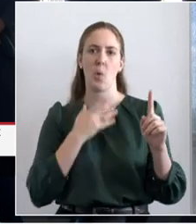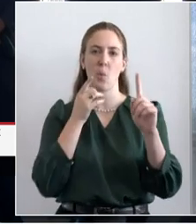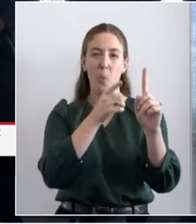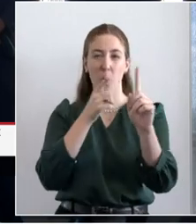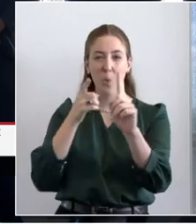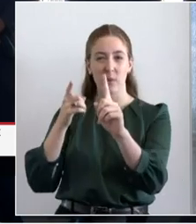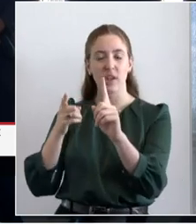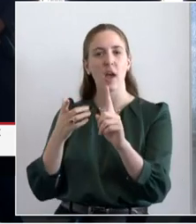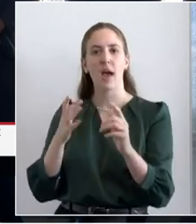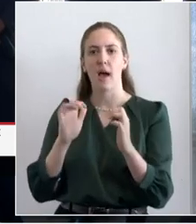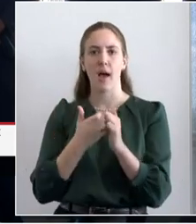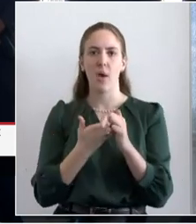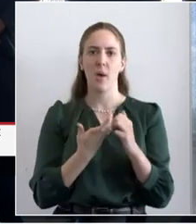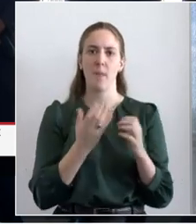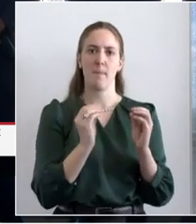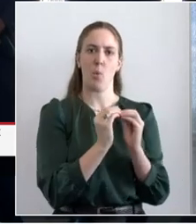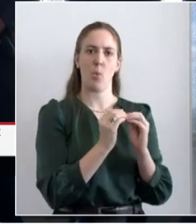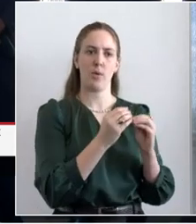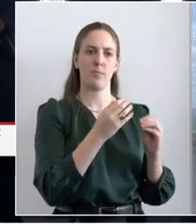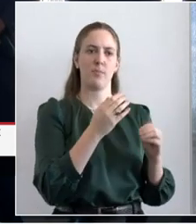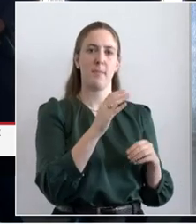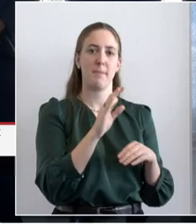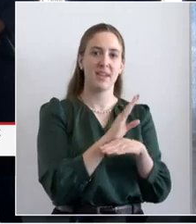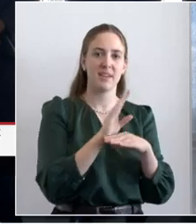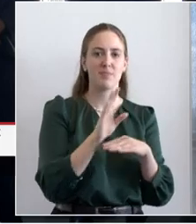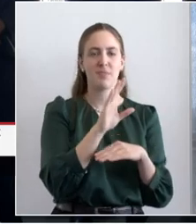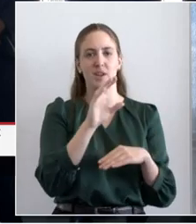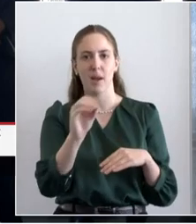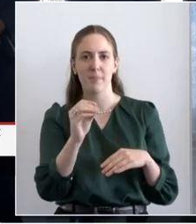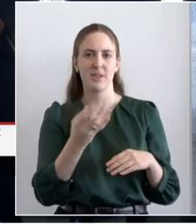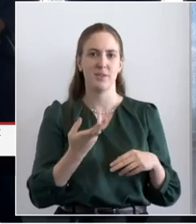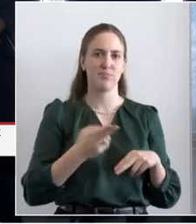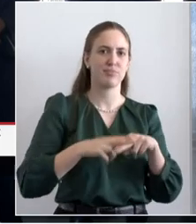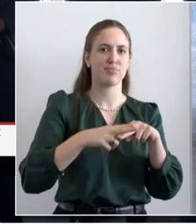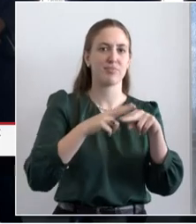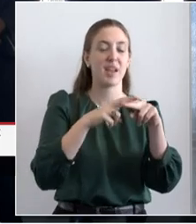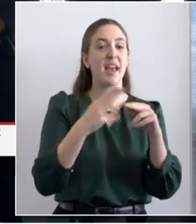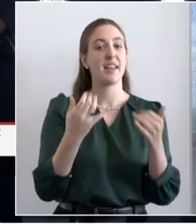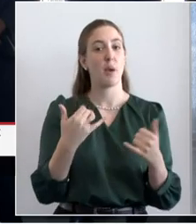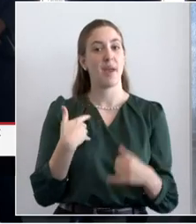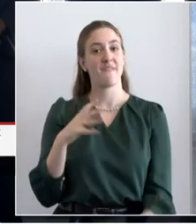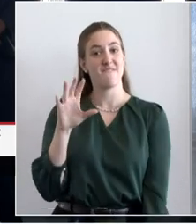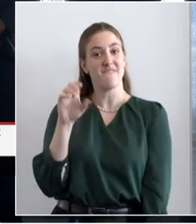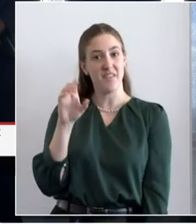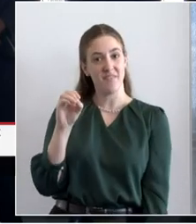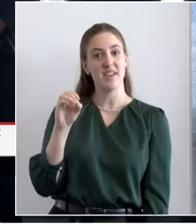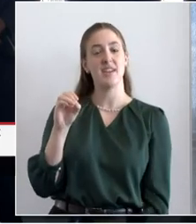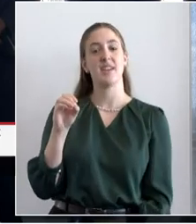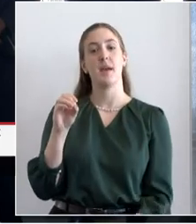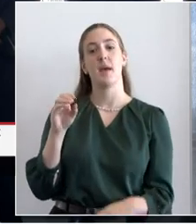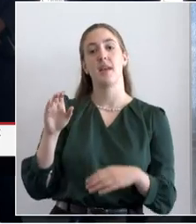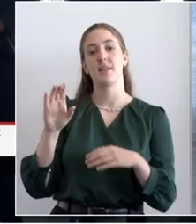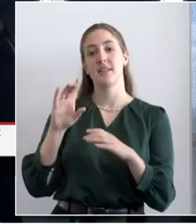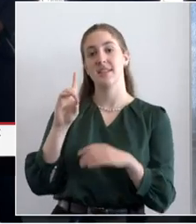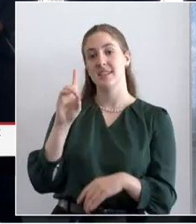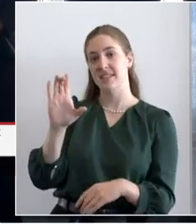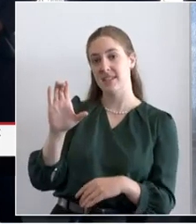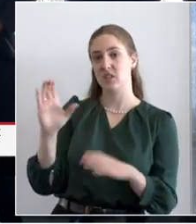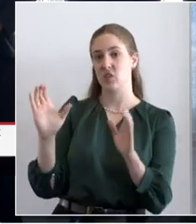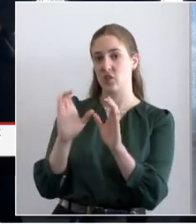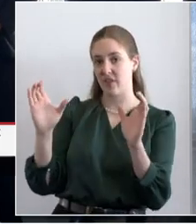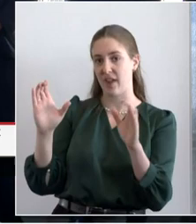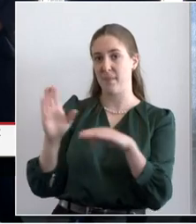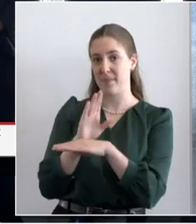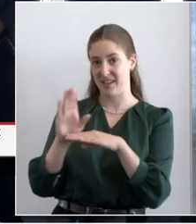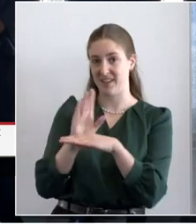firms getting work with us. 50 district certified firms we now do work with, when it was very